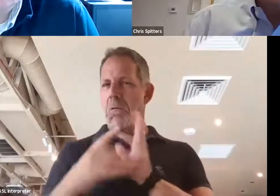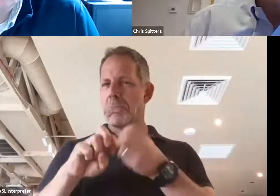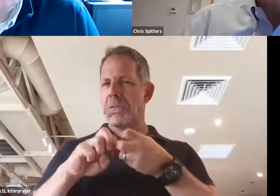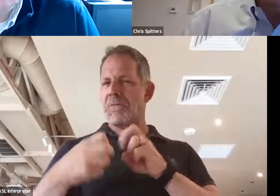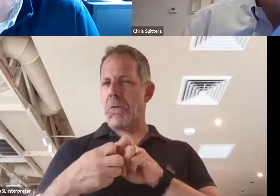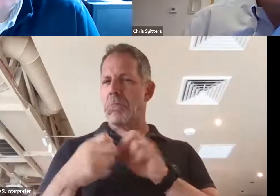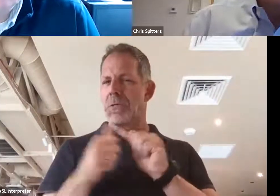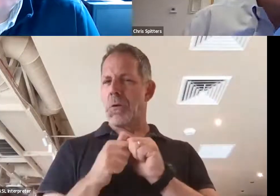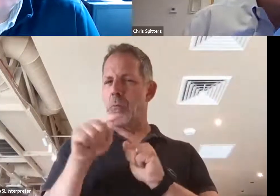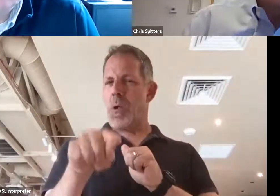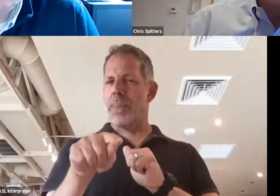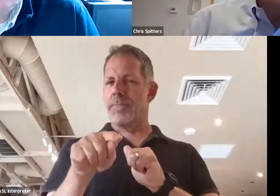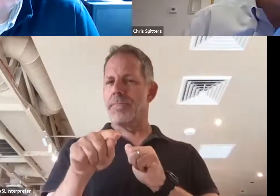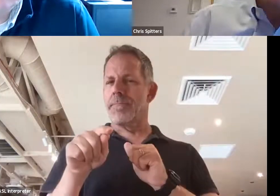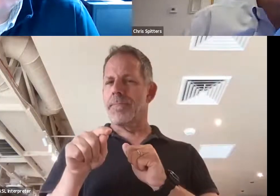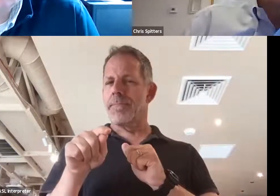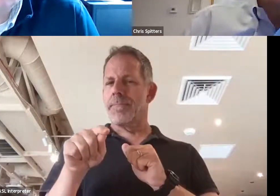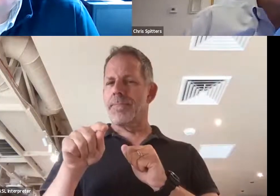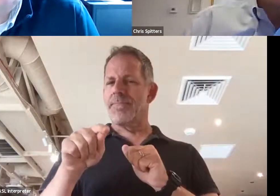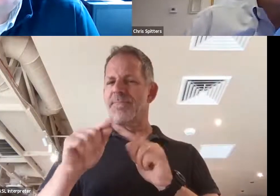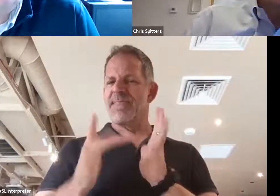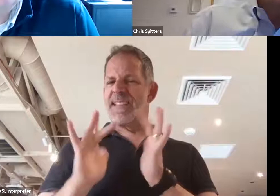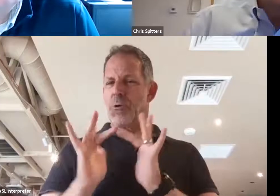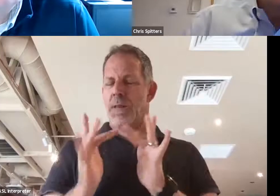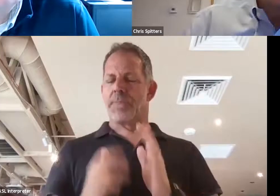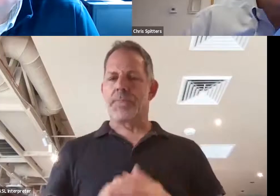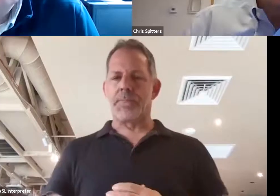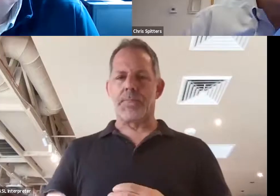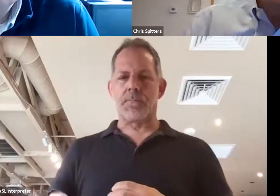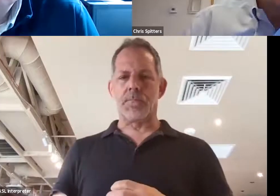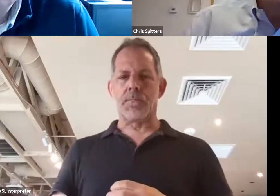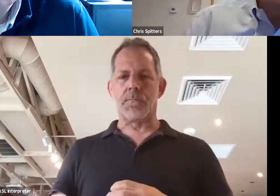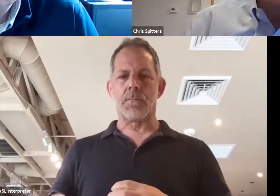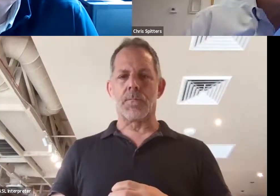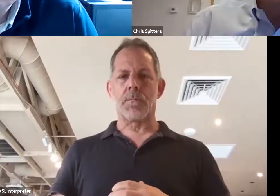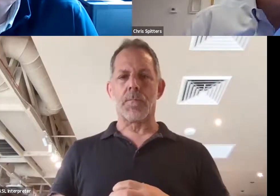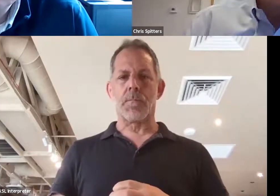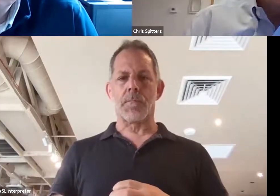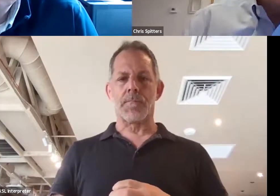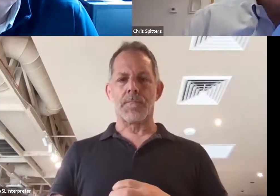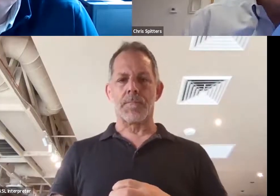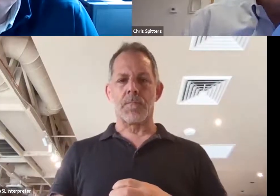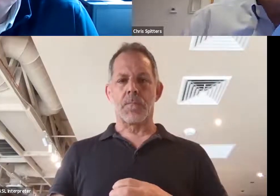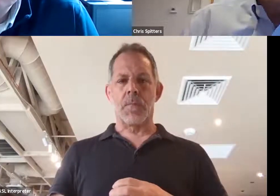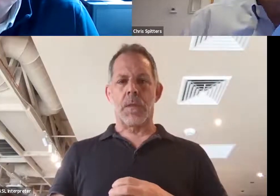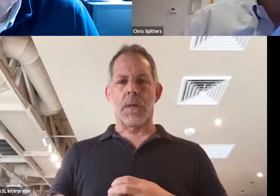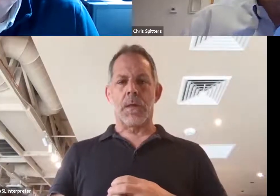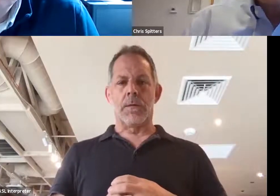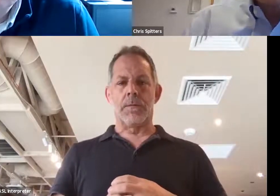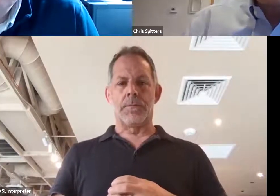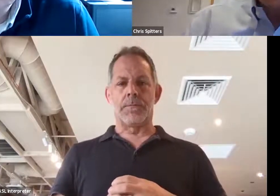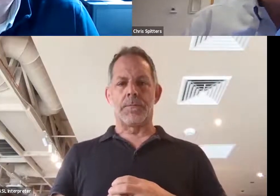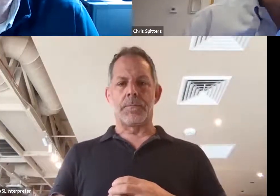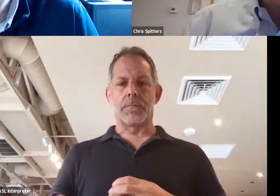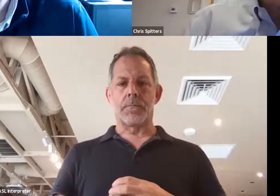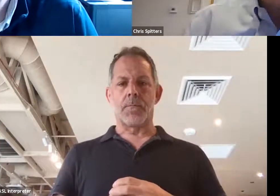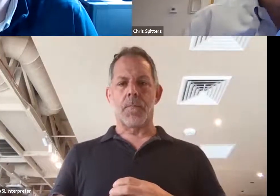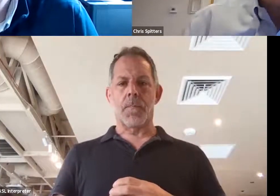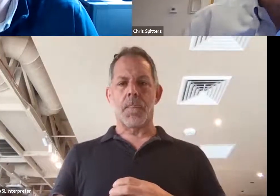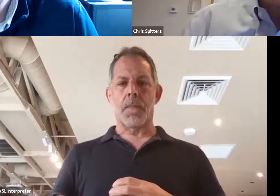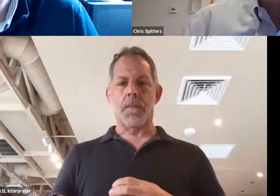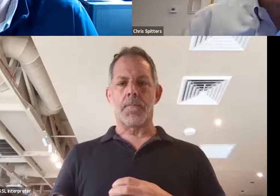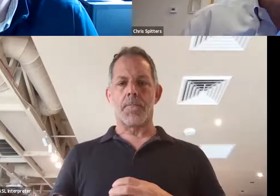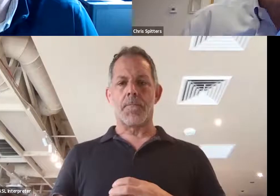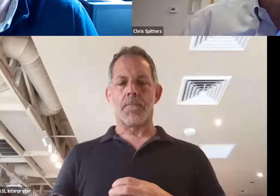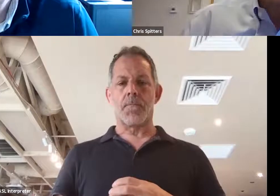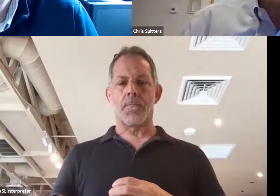But those are really the key messages for us all to carry with us every moment. And before I go into the COVID, I